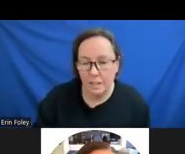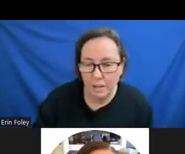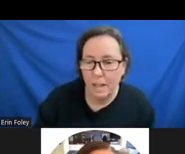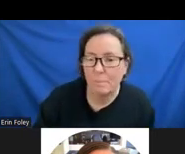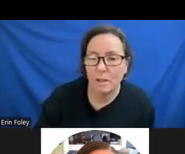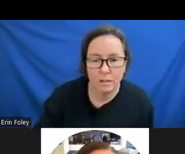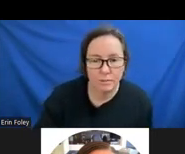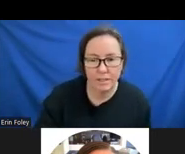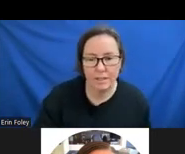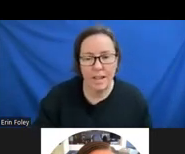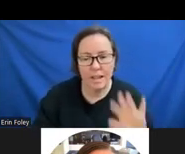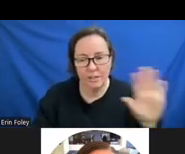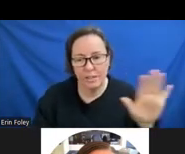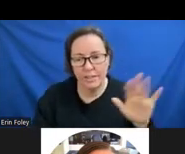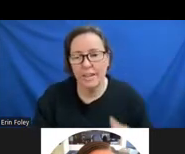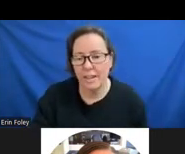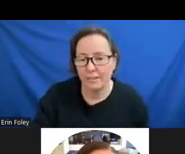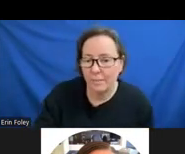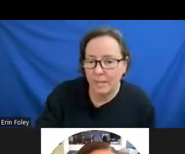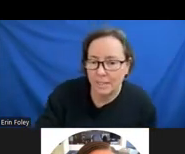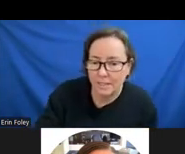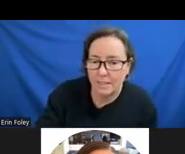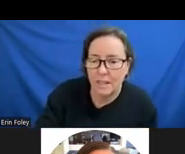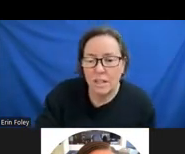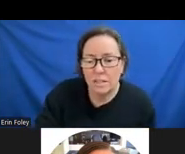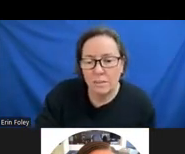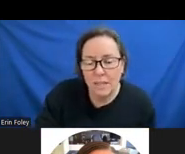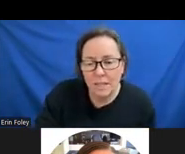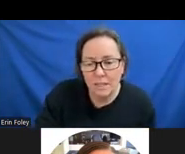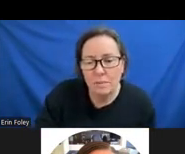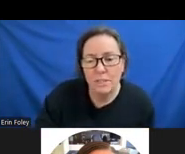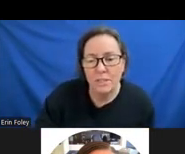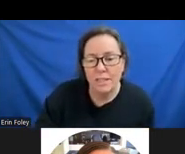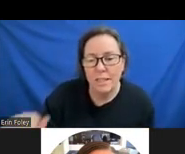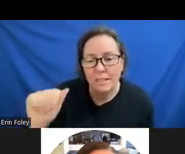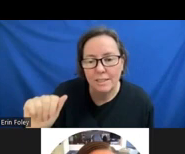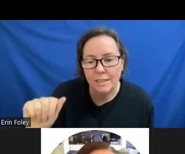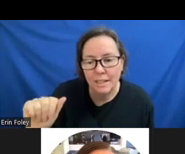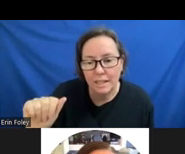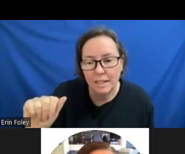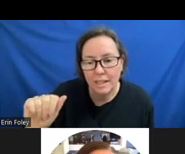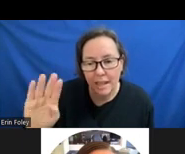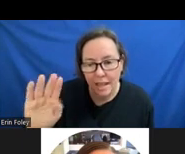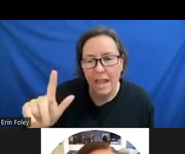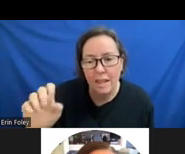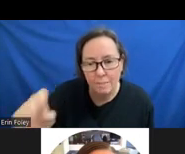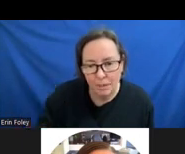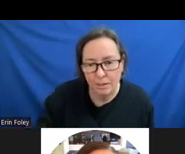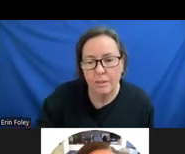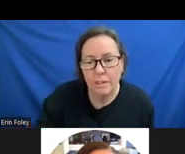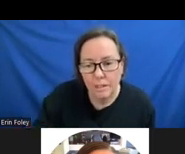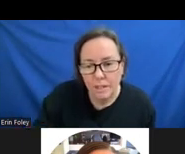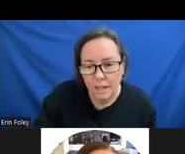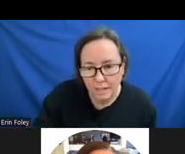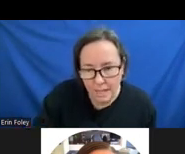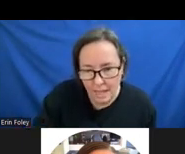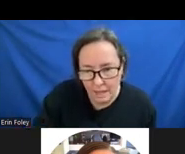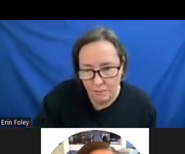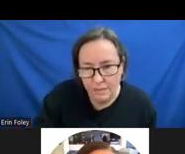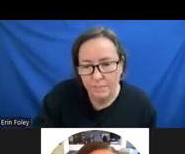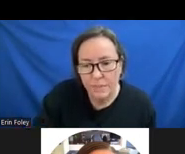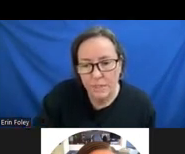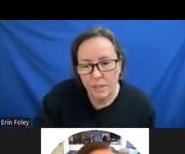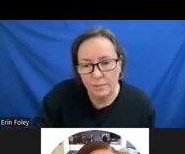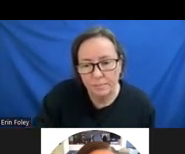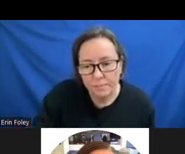got it. Okay, perfect. I understand that now. That makes sense. So my next question is the ABLE